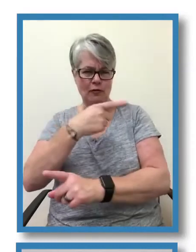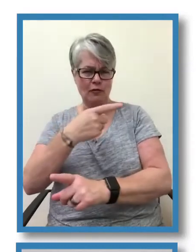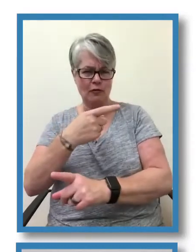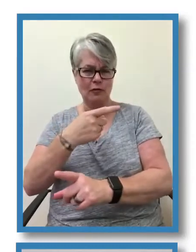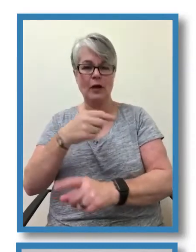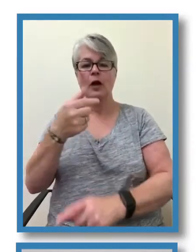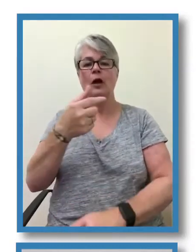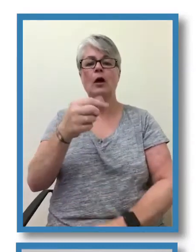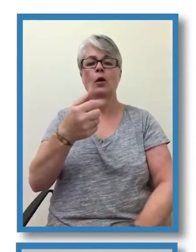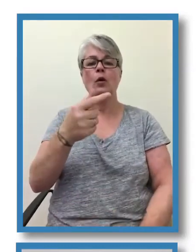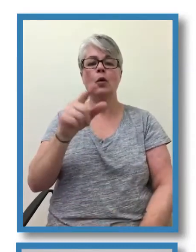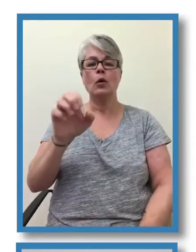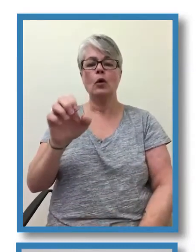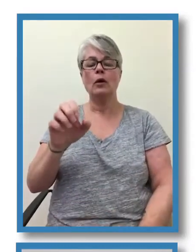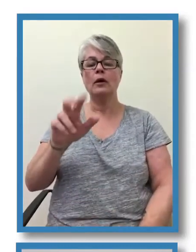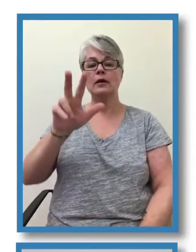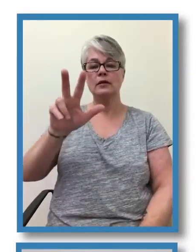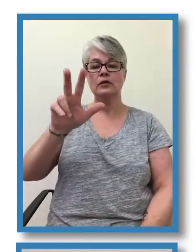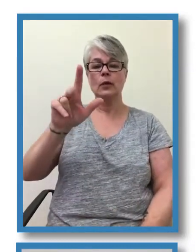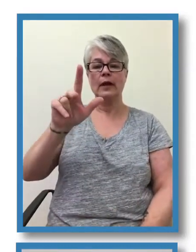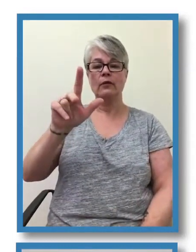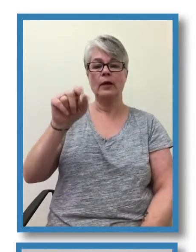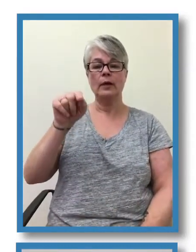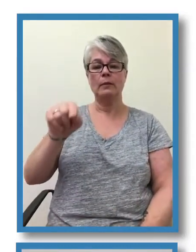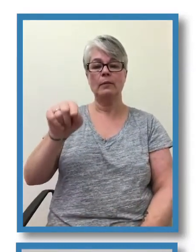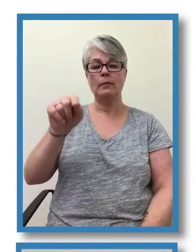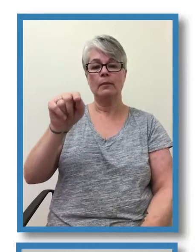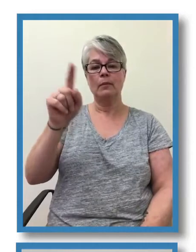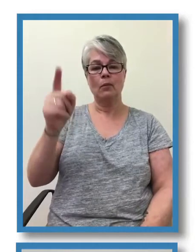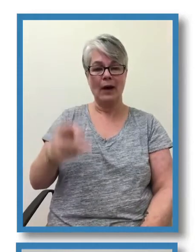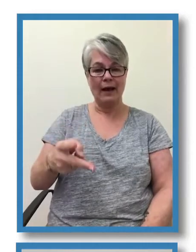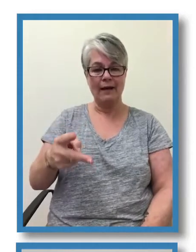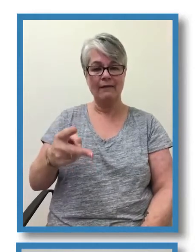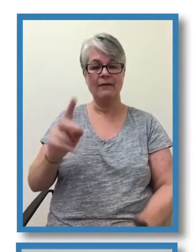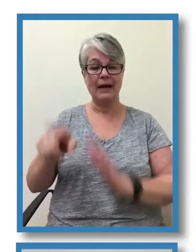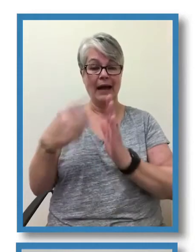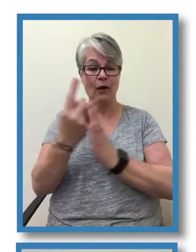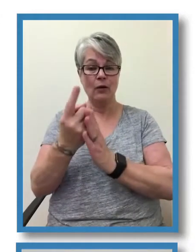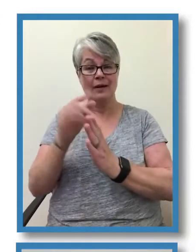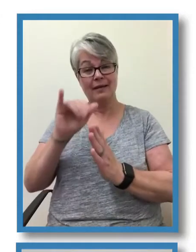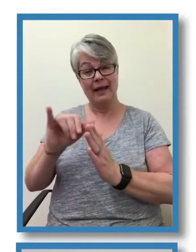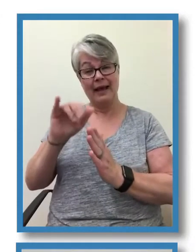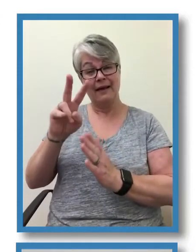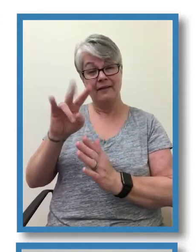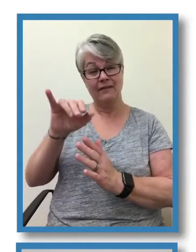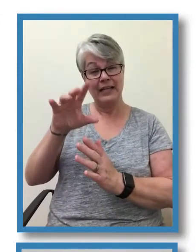of exercise. So you just put in 23.5 hours and it will pop up.